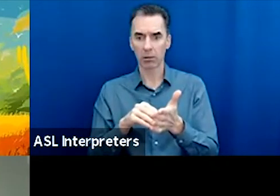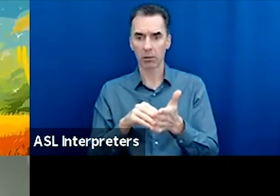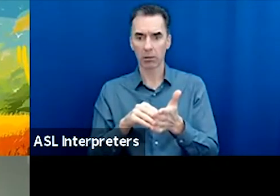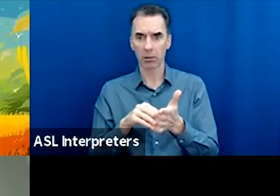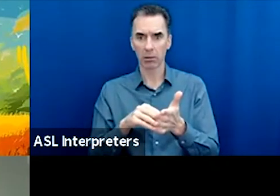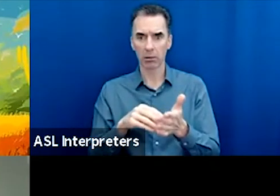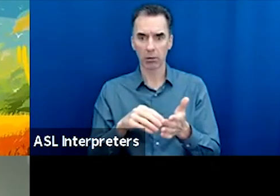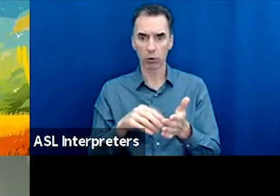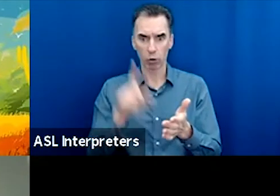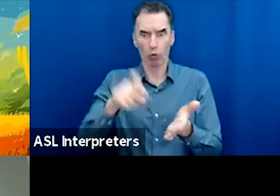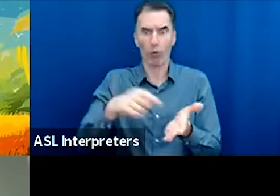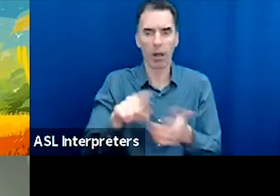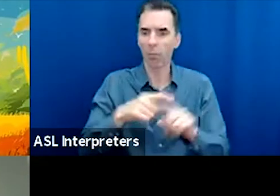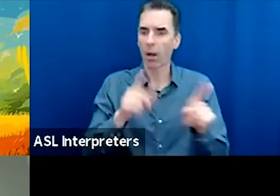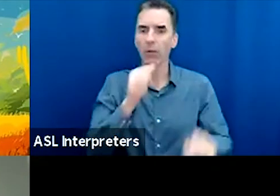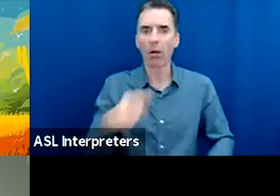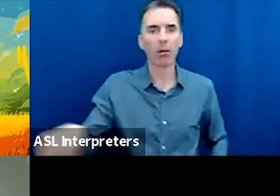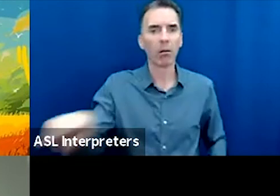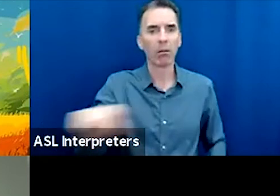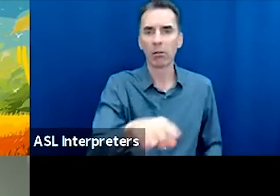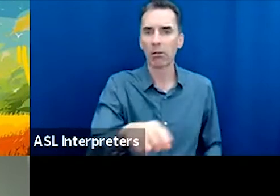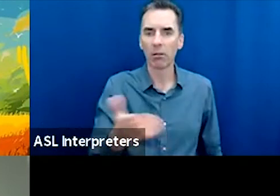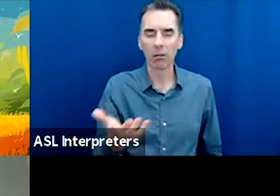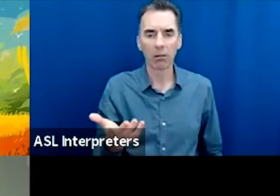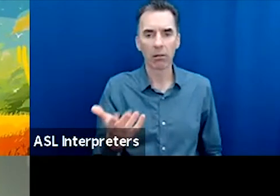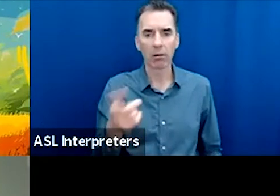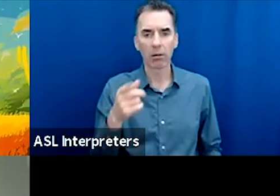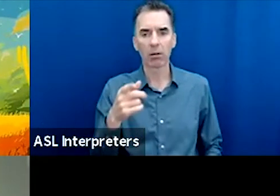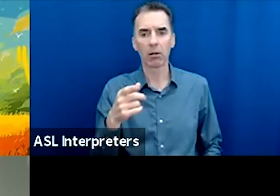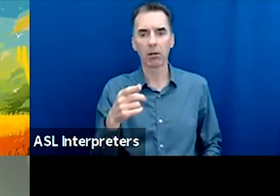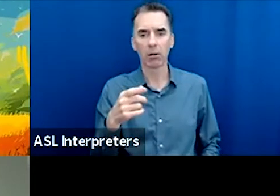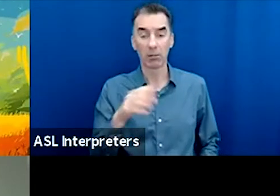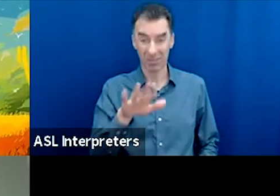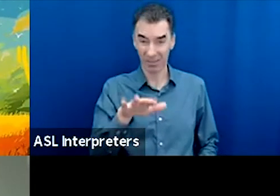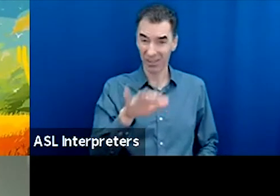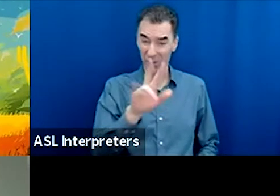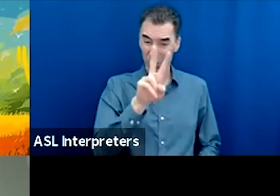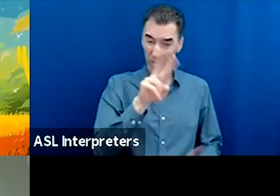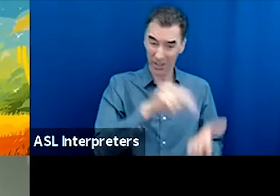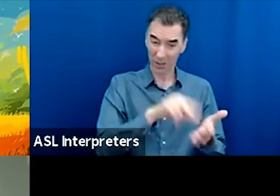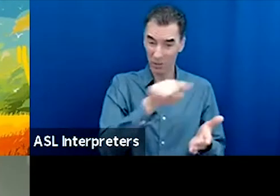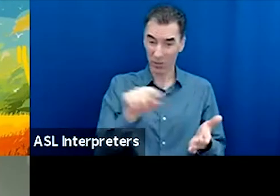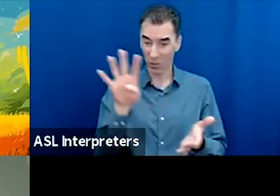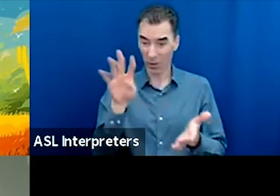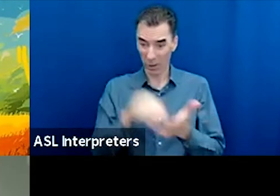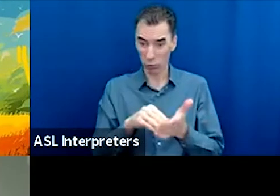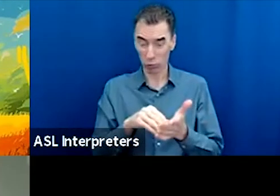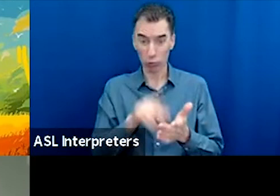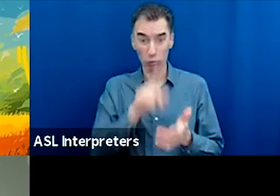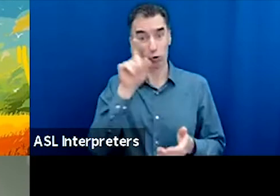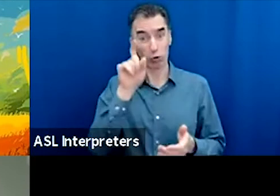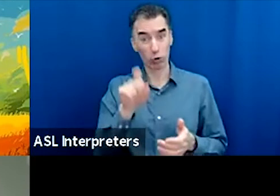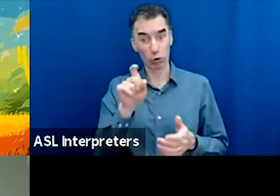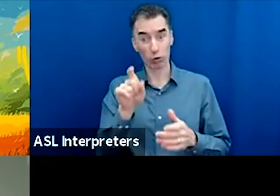paycheck, depending on how many classes you teach and how long you've been there. $2,000 to $4,000 extra dollars you